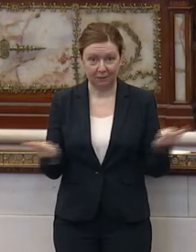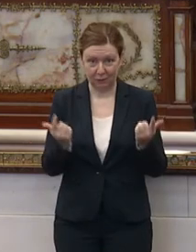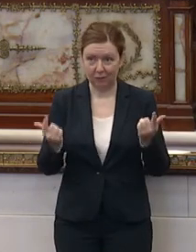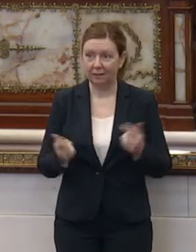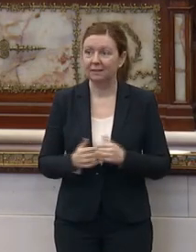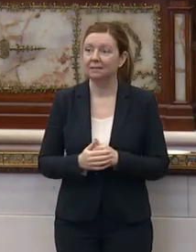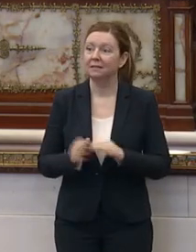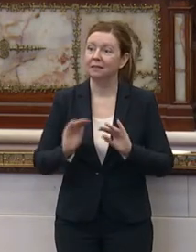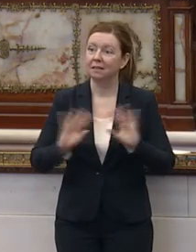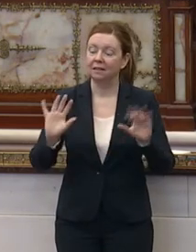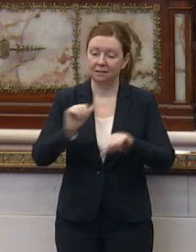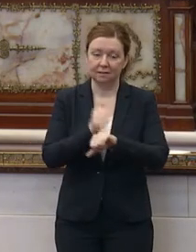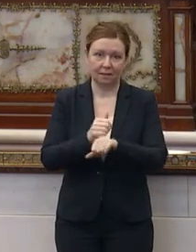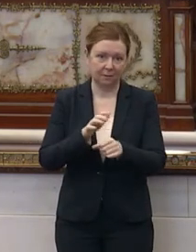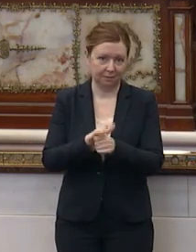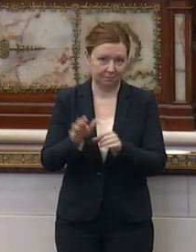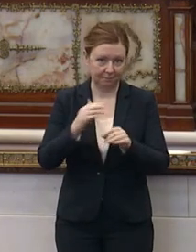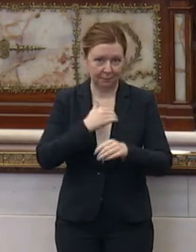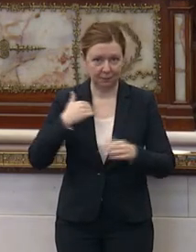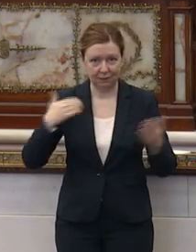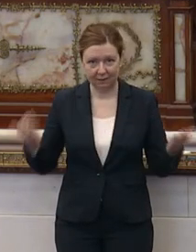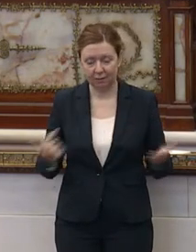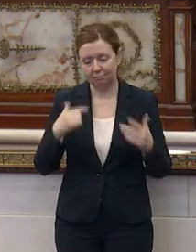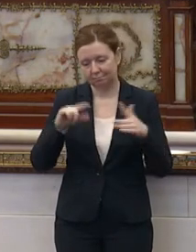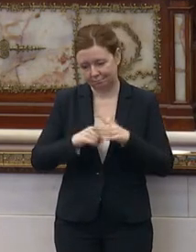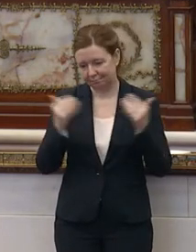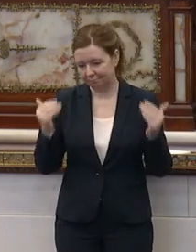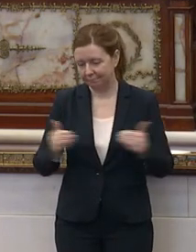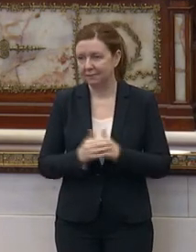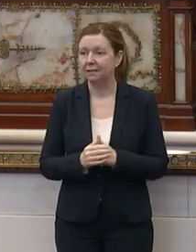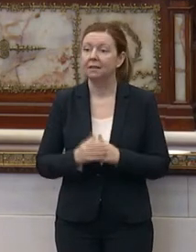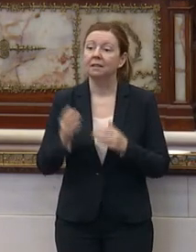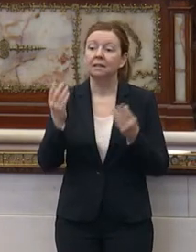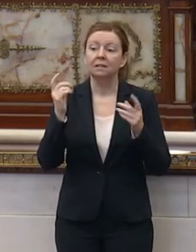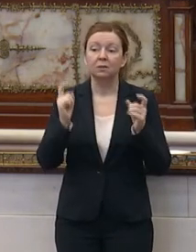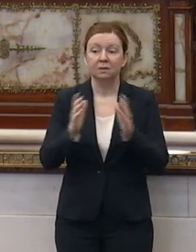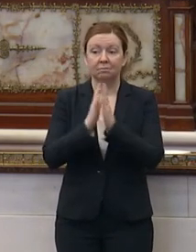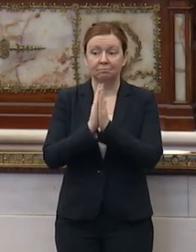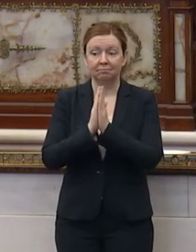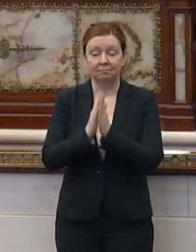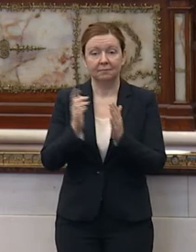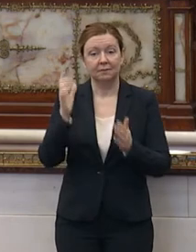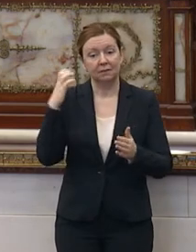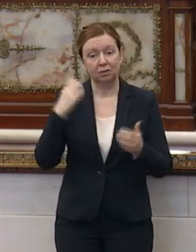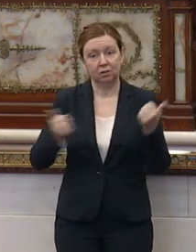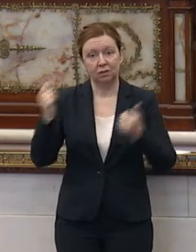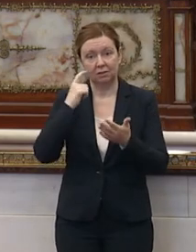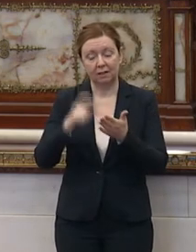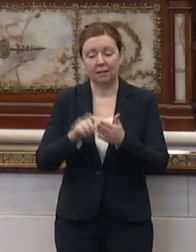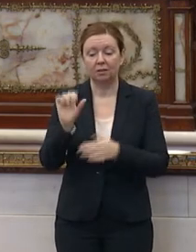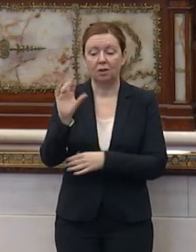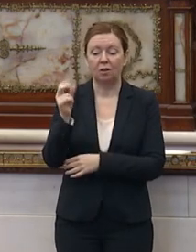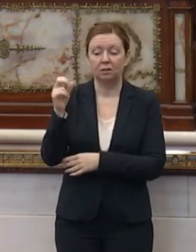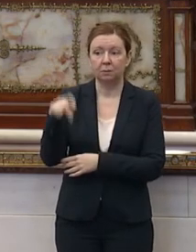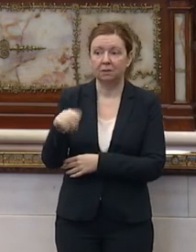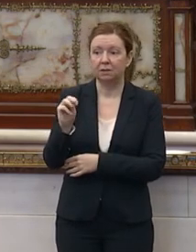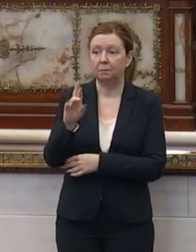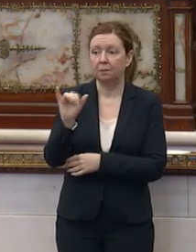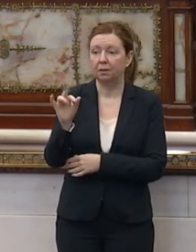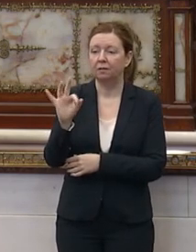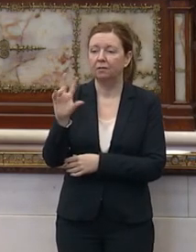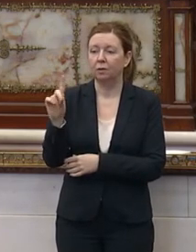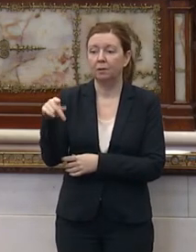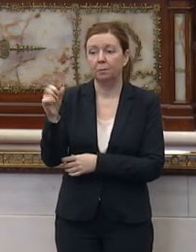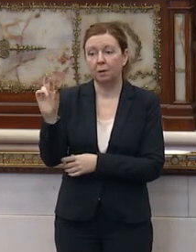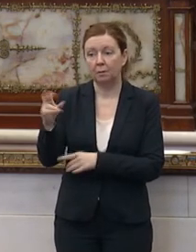everyone. We've clearly established a quorum, so we're going to get started. To give our invocation this morning, the chair recognizes the Archbishop Mary Floyd